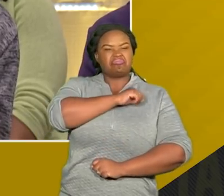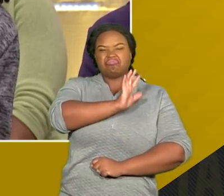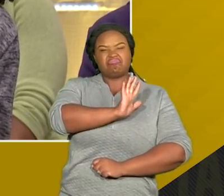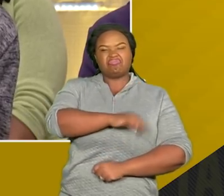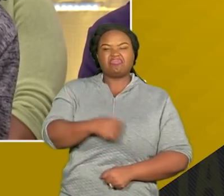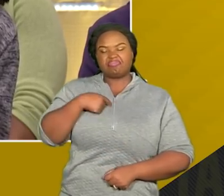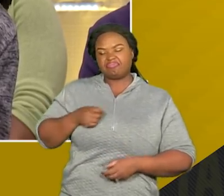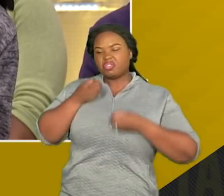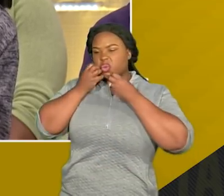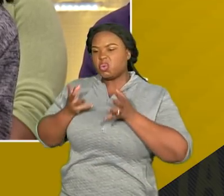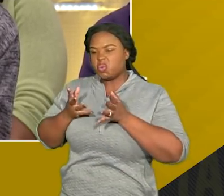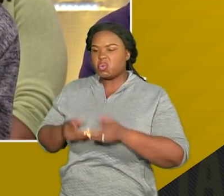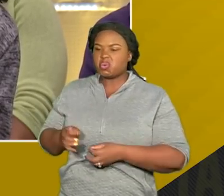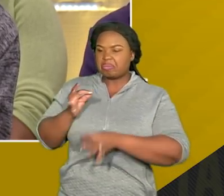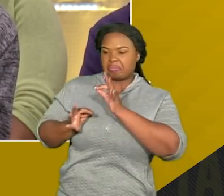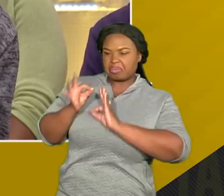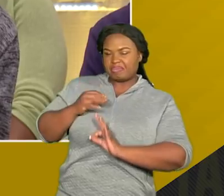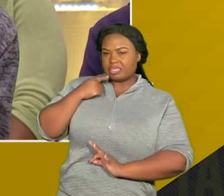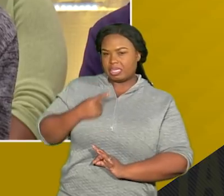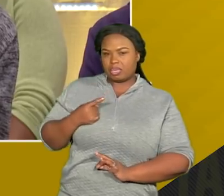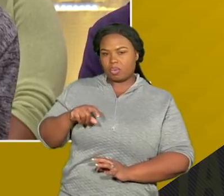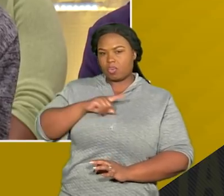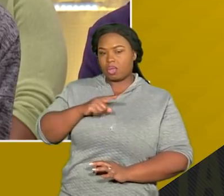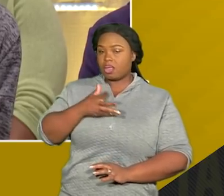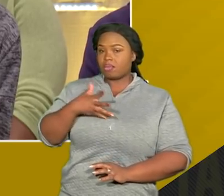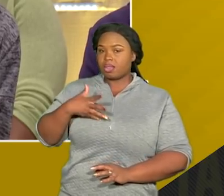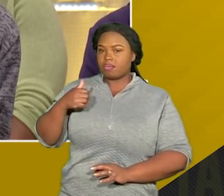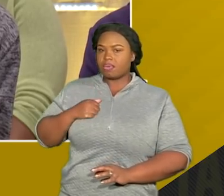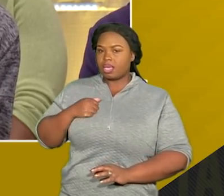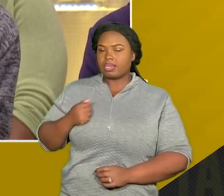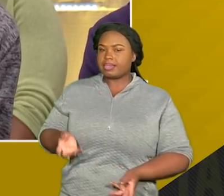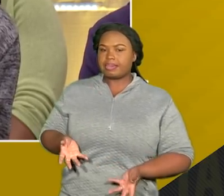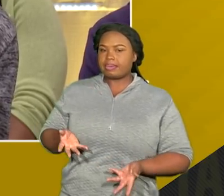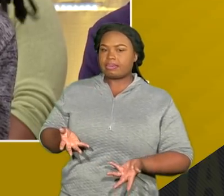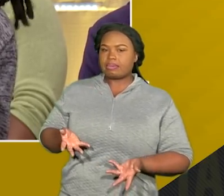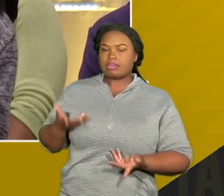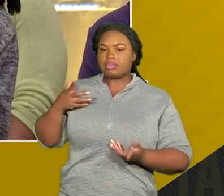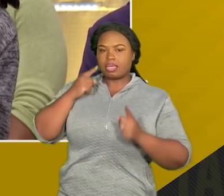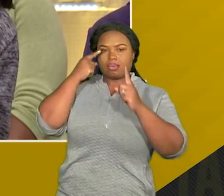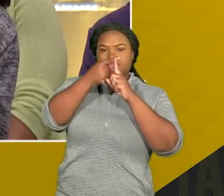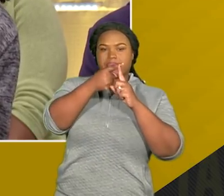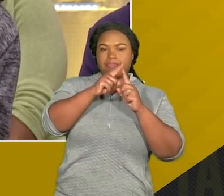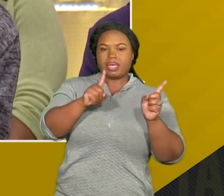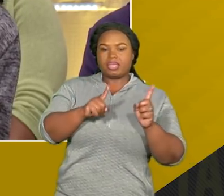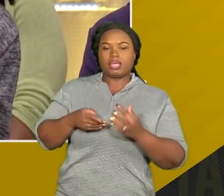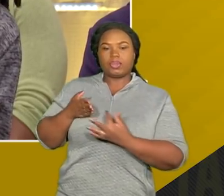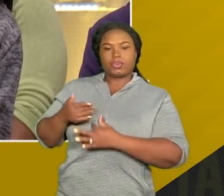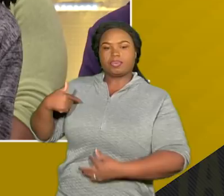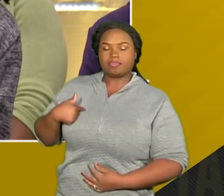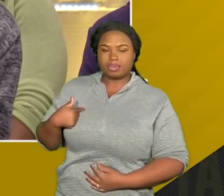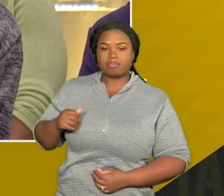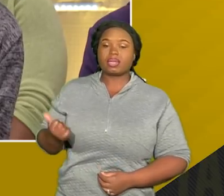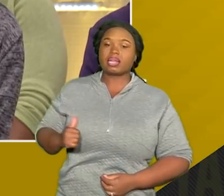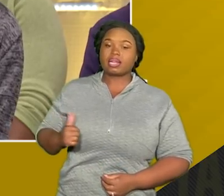saya khona bandixelela uba since bangazange bafumane umamam bamngena ngam. So sincedakele ngento yoba